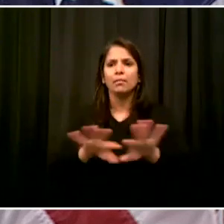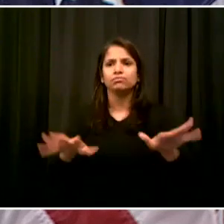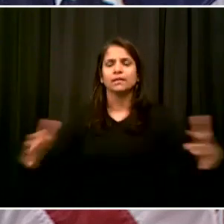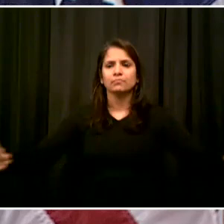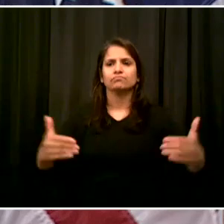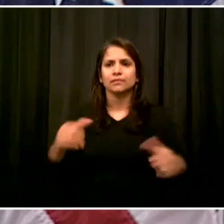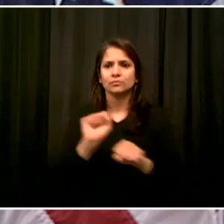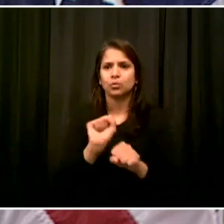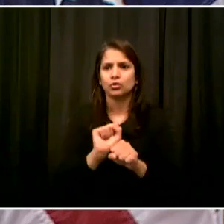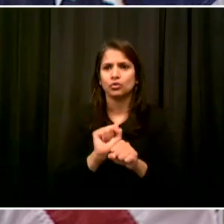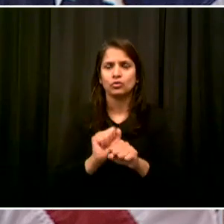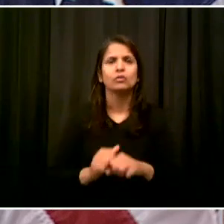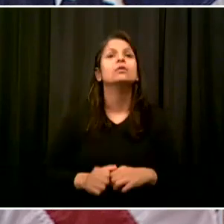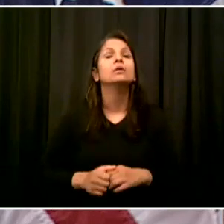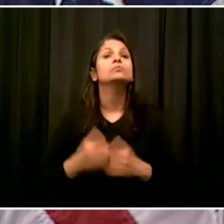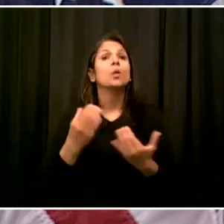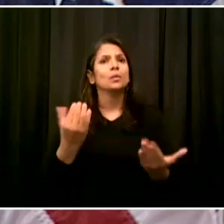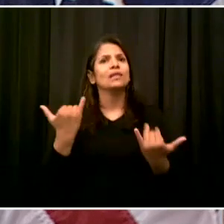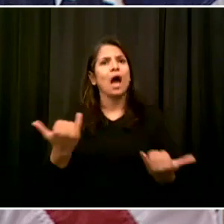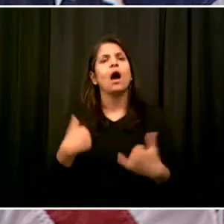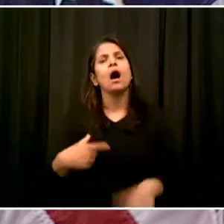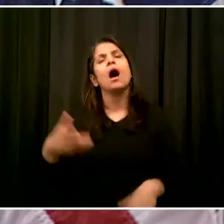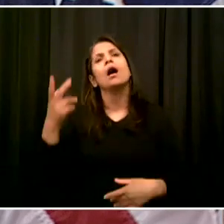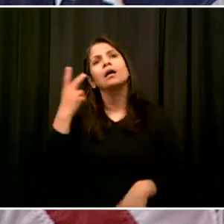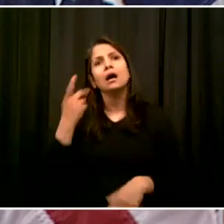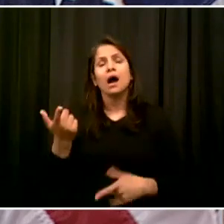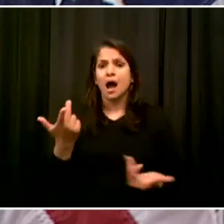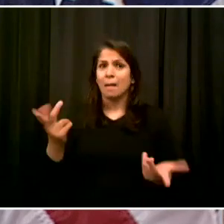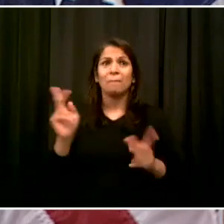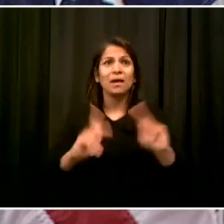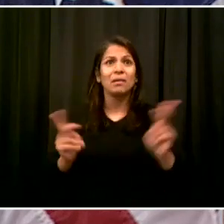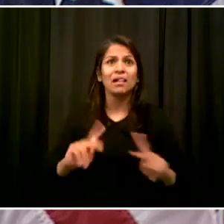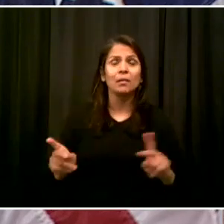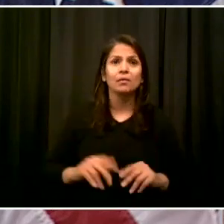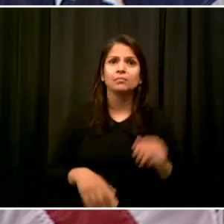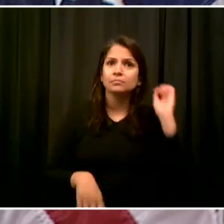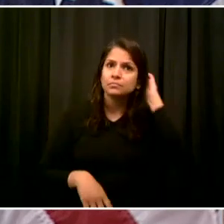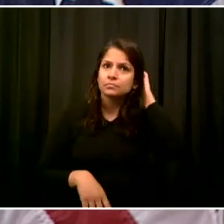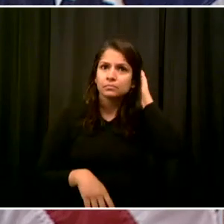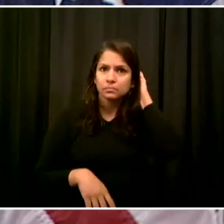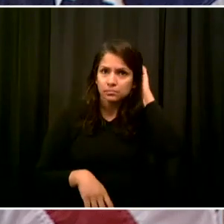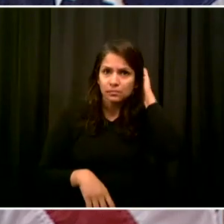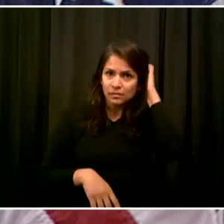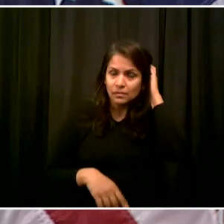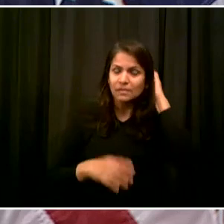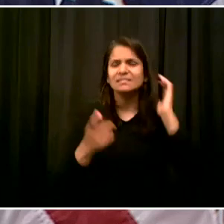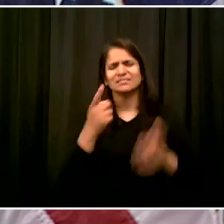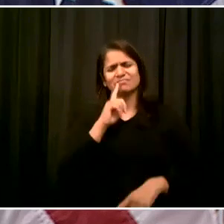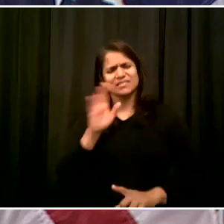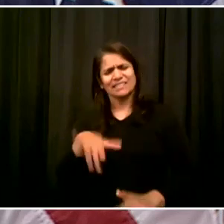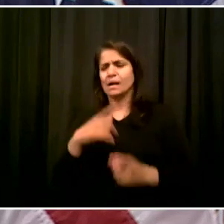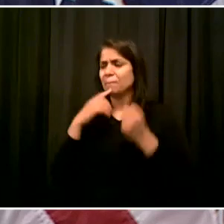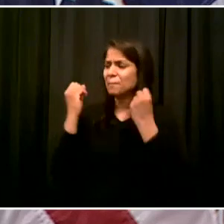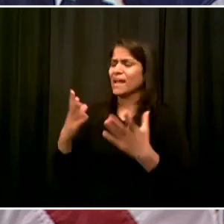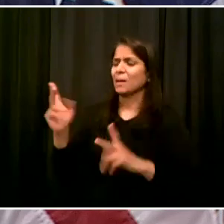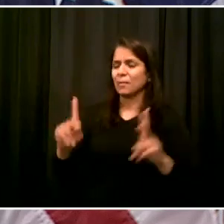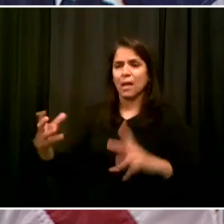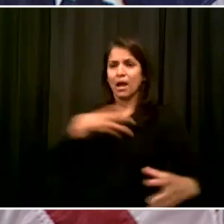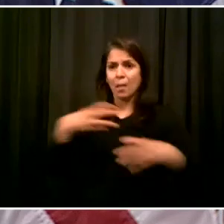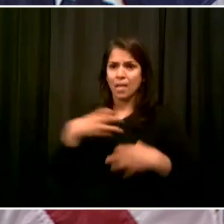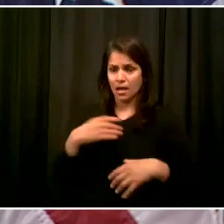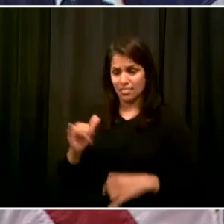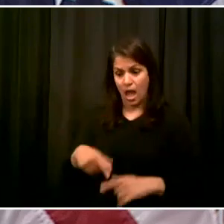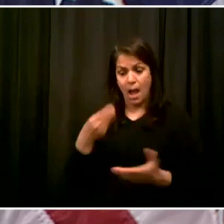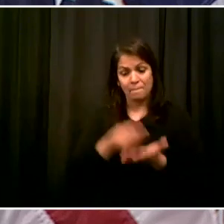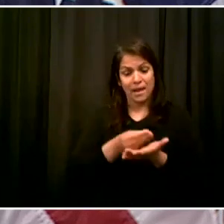But the concern I always raise back is we must keep this city safe. We have to do it a smart way. We have to keep